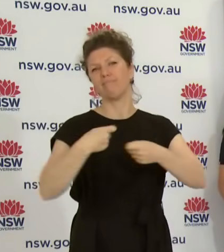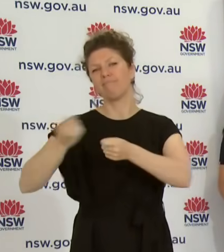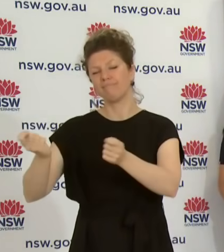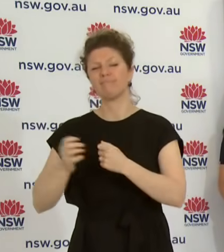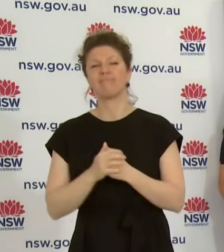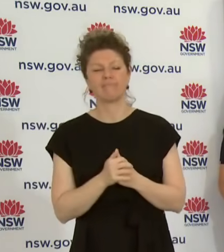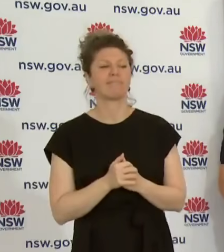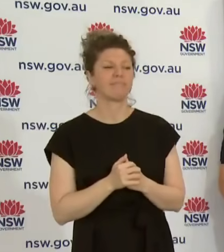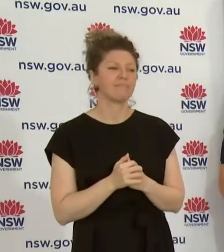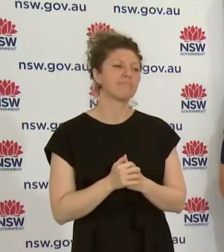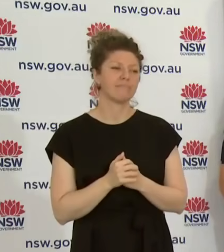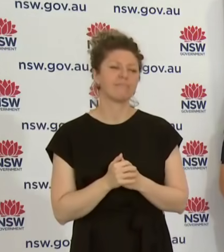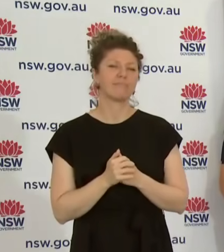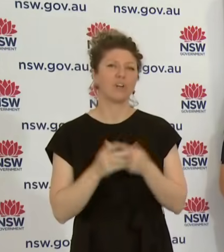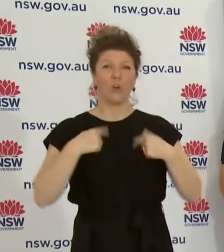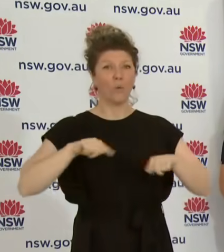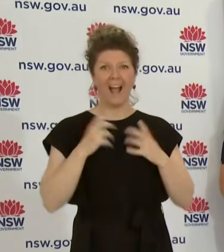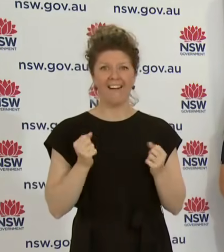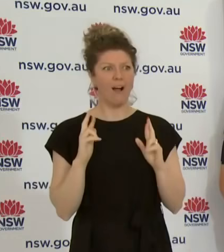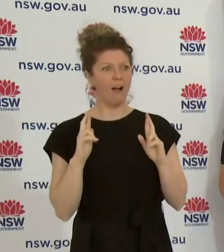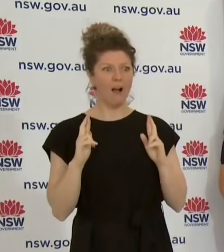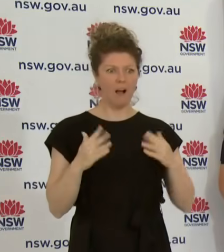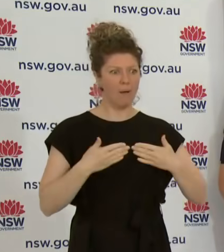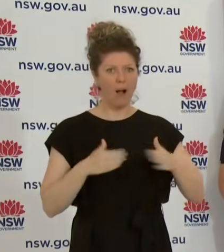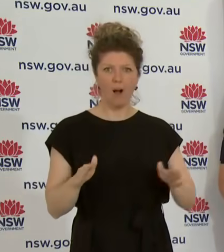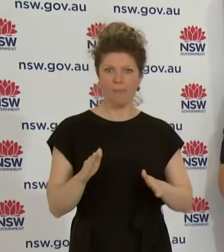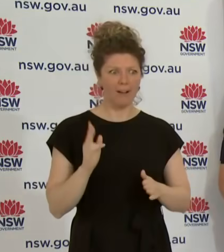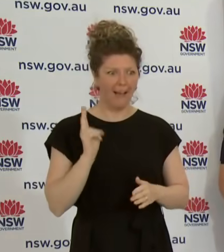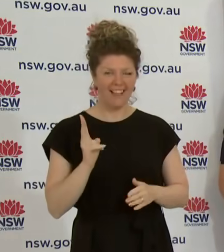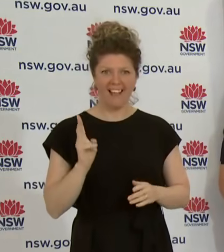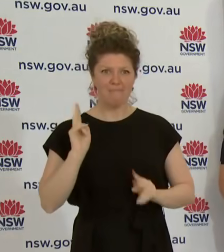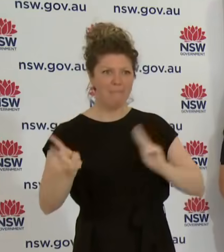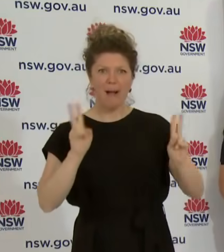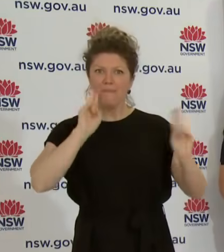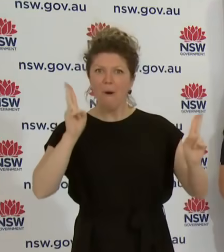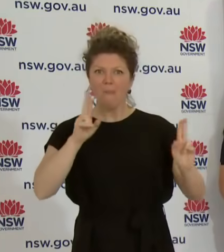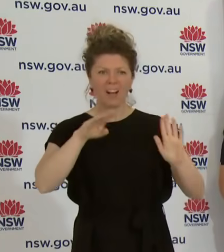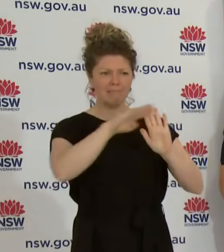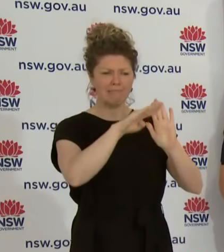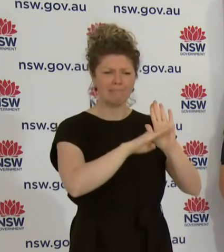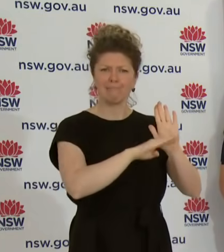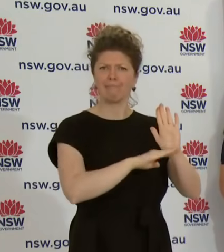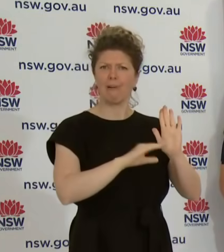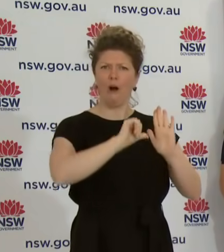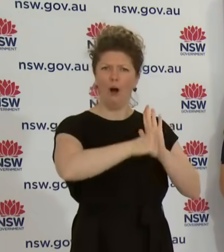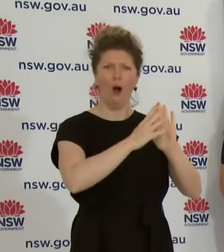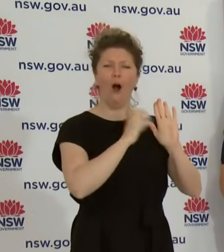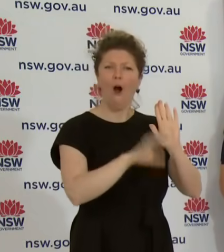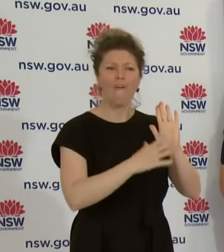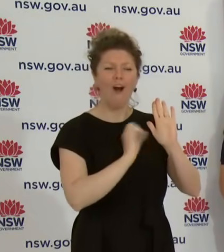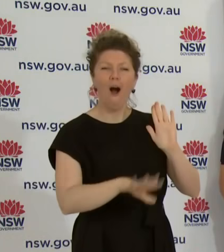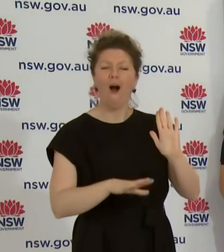hopeful. But our reopening is based on the premise that all of us are responsible, safe and cautious during this